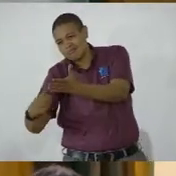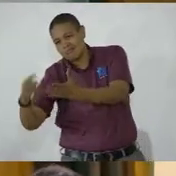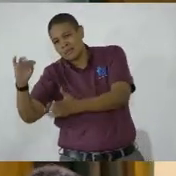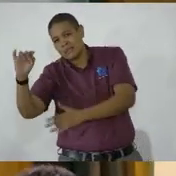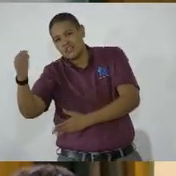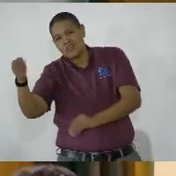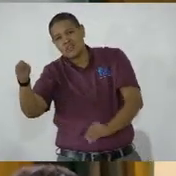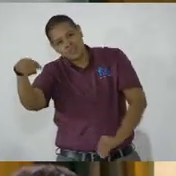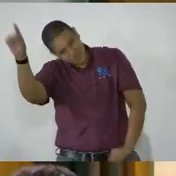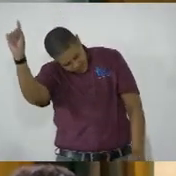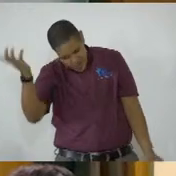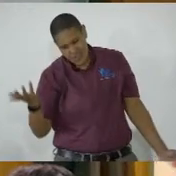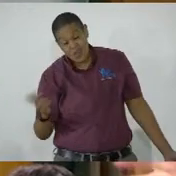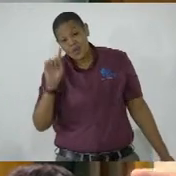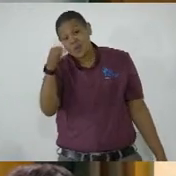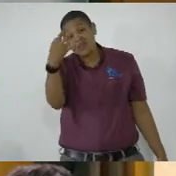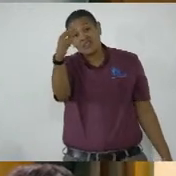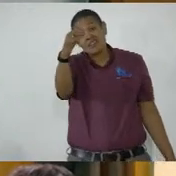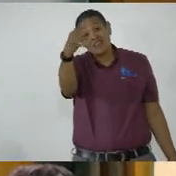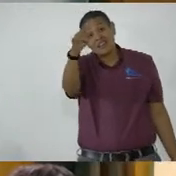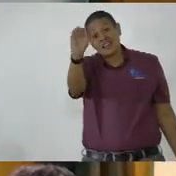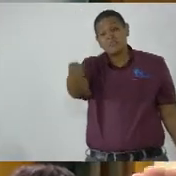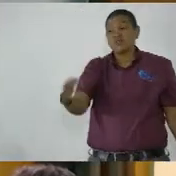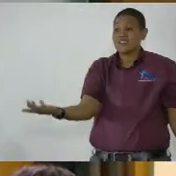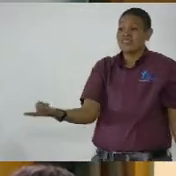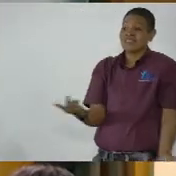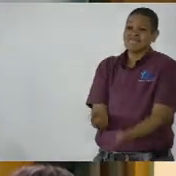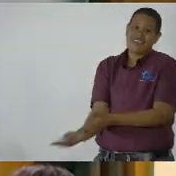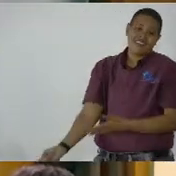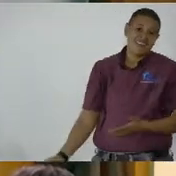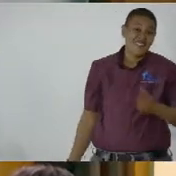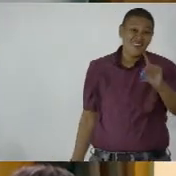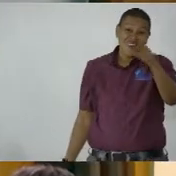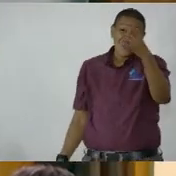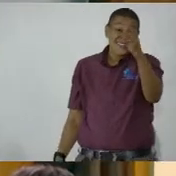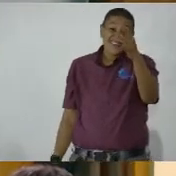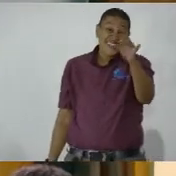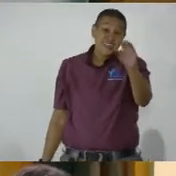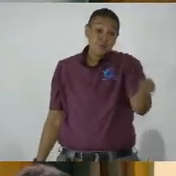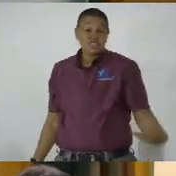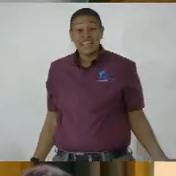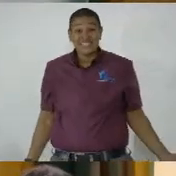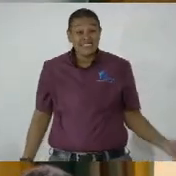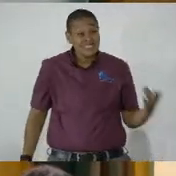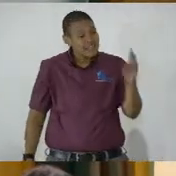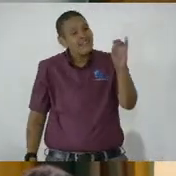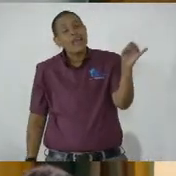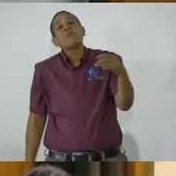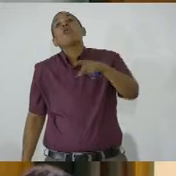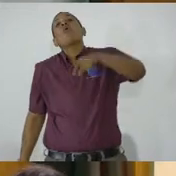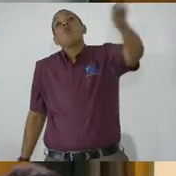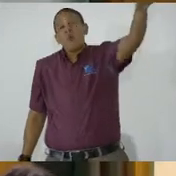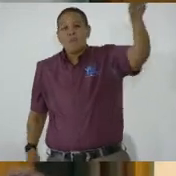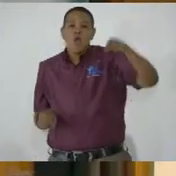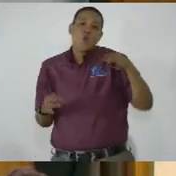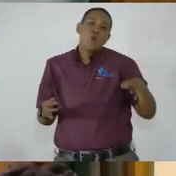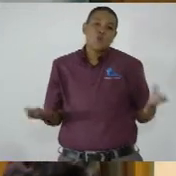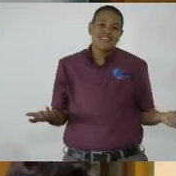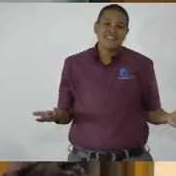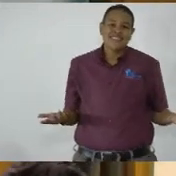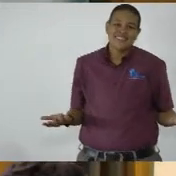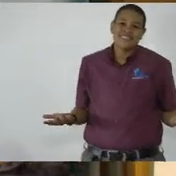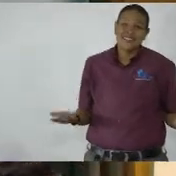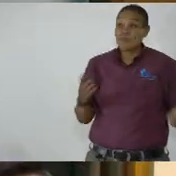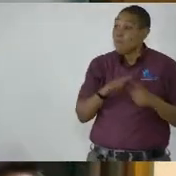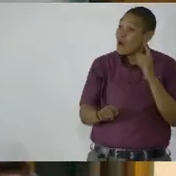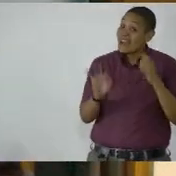only 17-18% of cases the parties after the trial could not settle, so they were returned